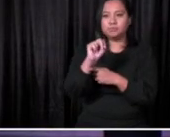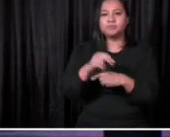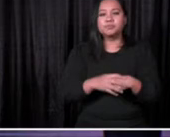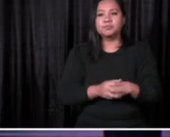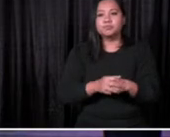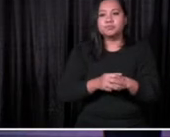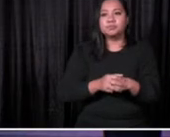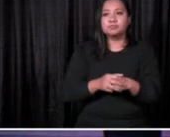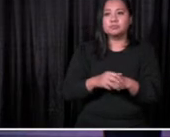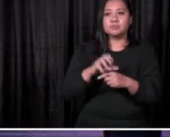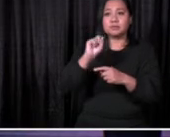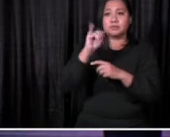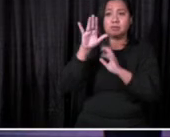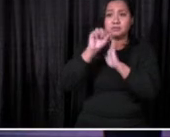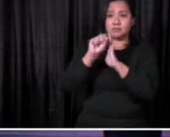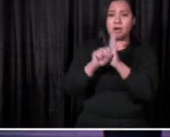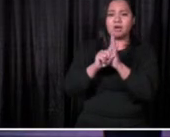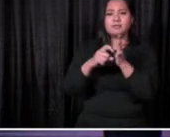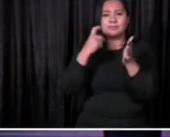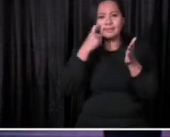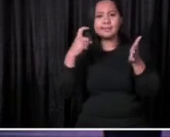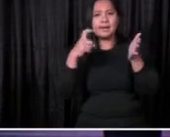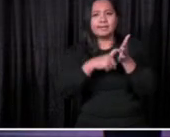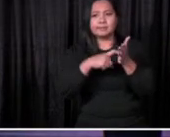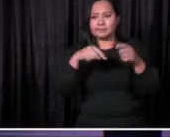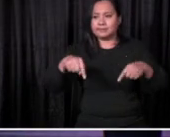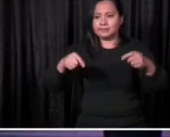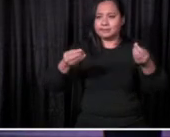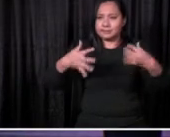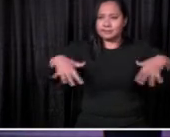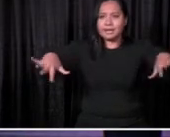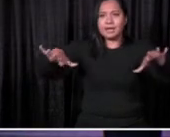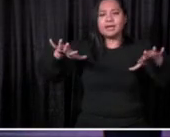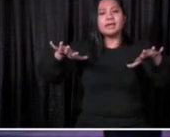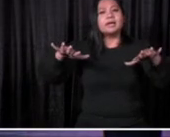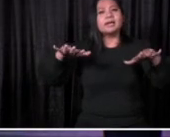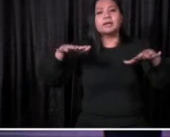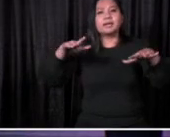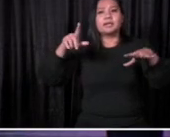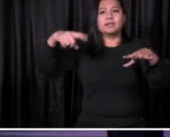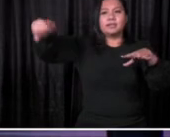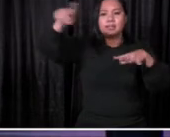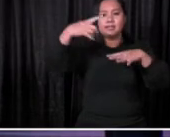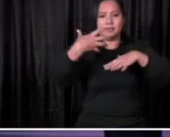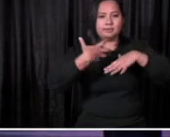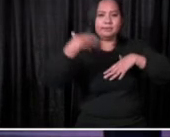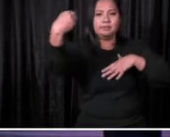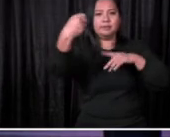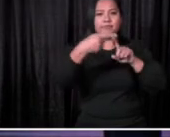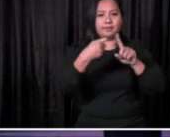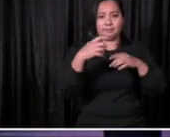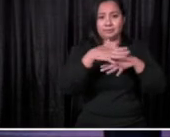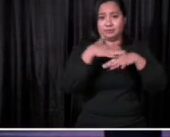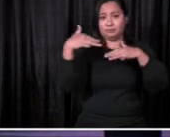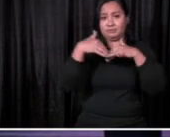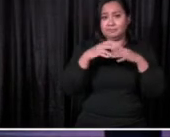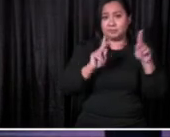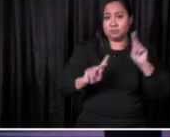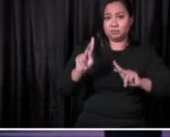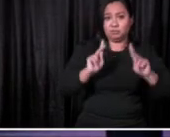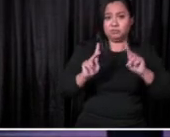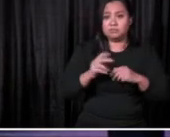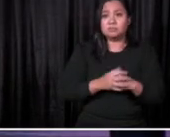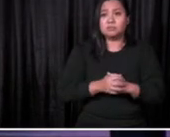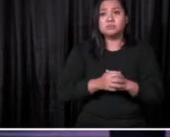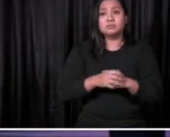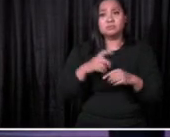riverways as unceded territories of these native peoples. We further recognize these California Native Nations